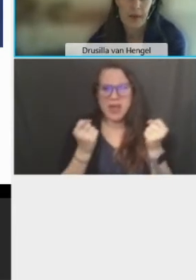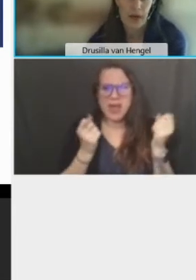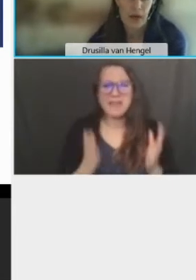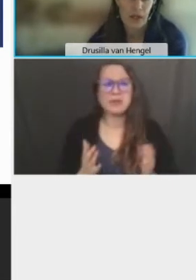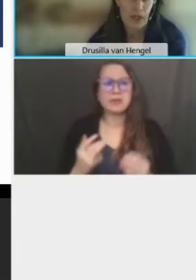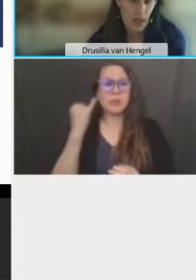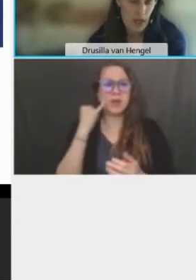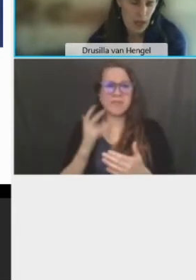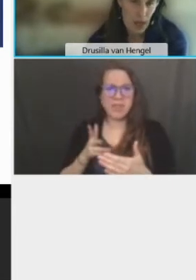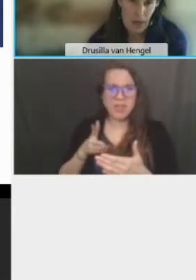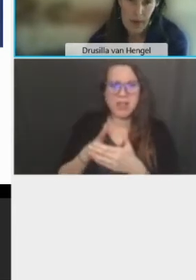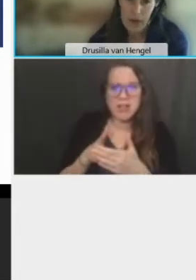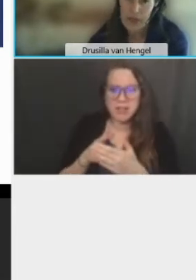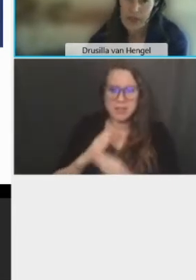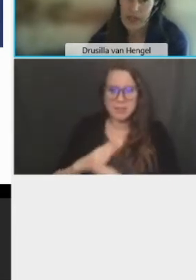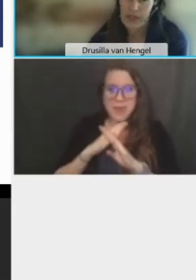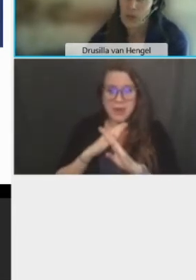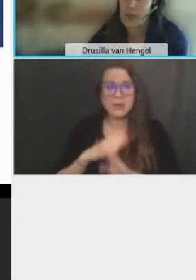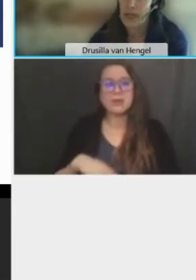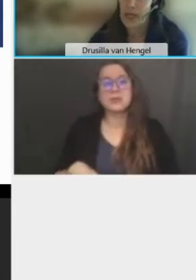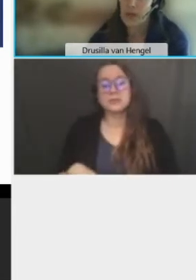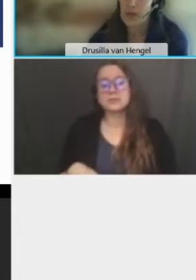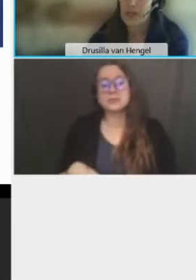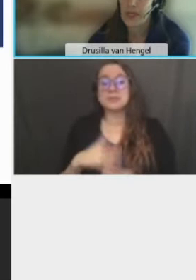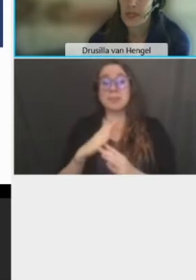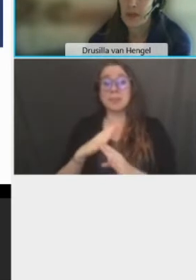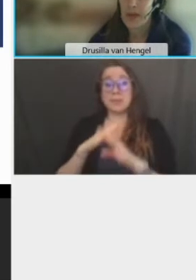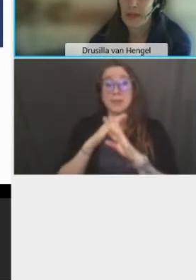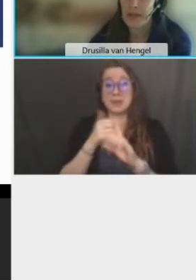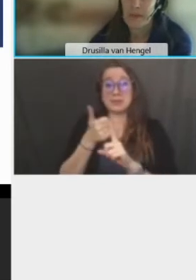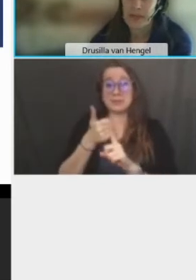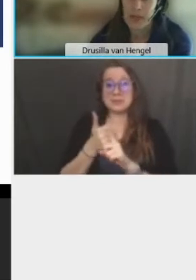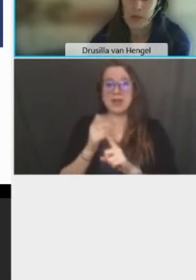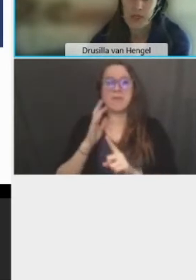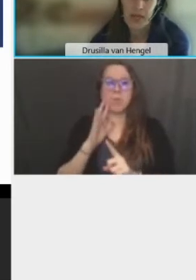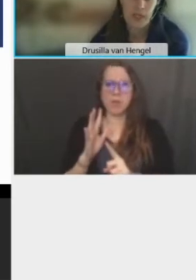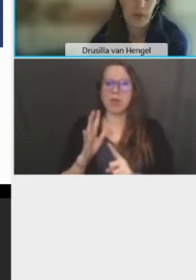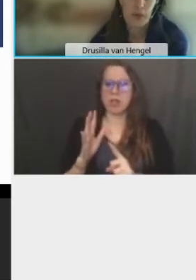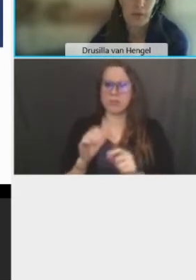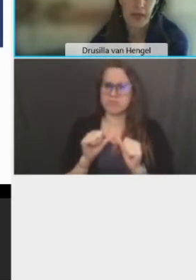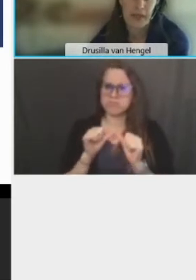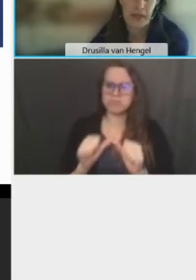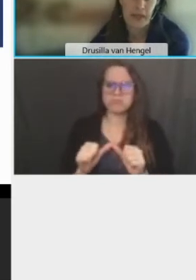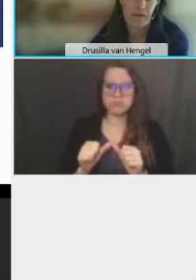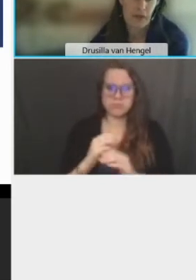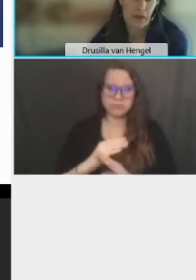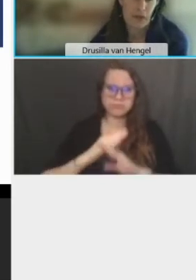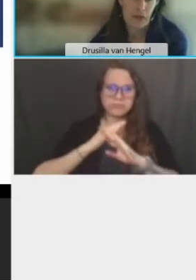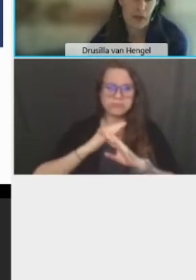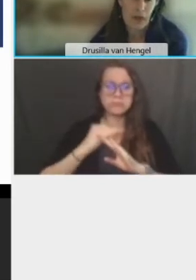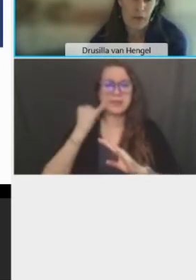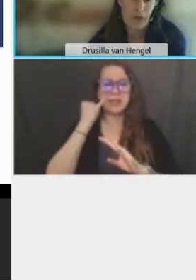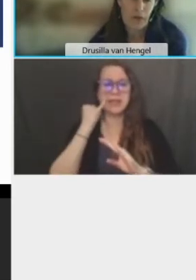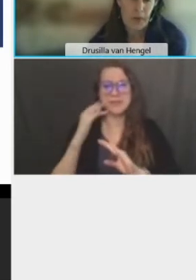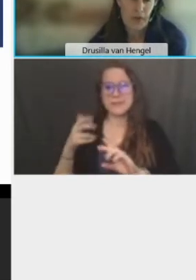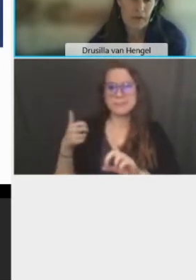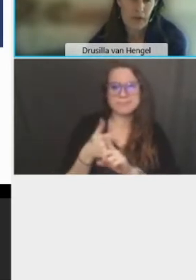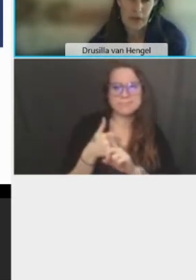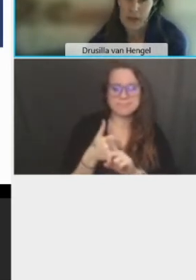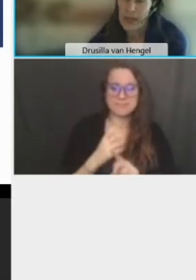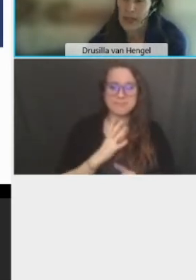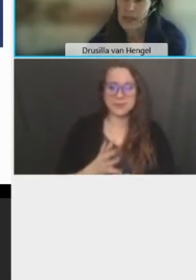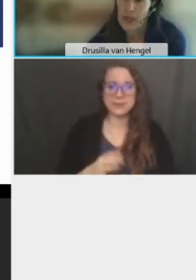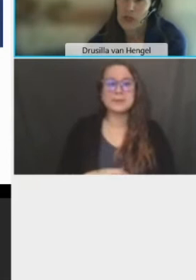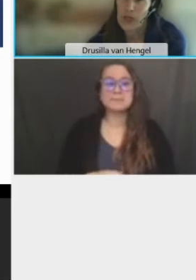cycle track barriers? The barriers selected will be able to withstand impacts and maintain protection between bicyclists and vehicles. Buffers